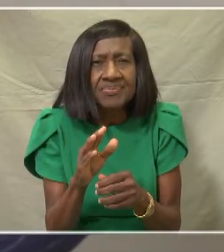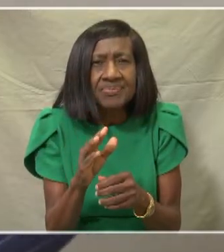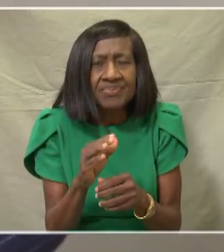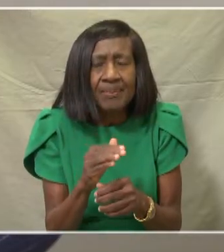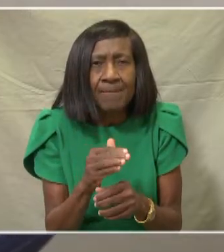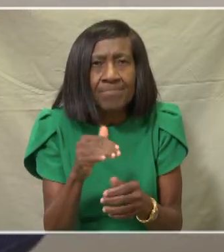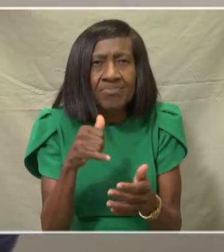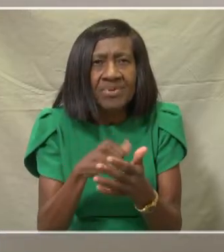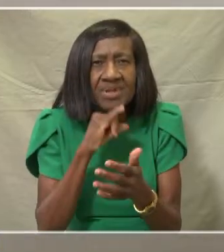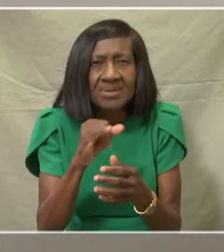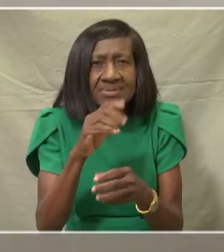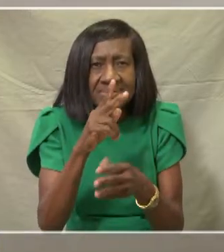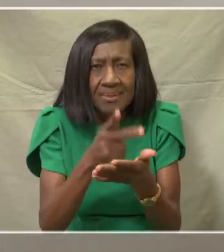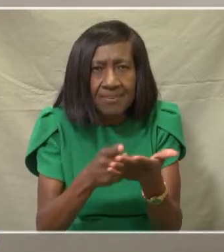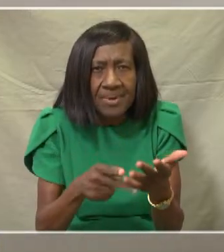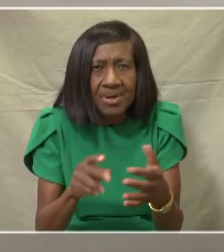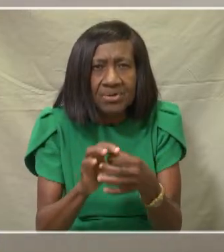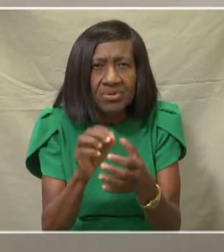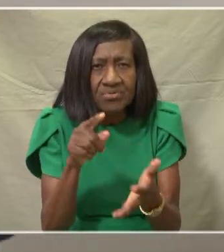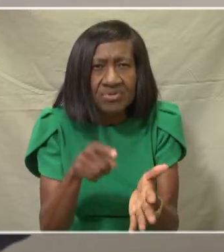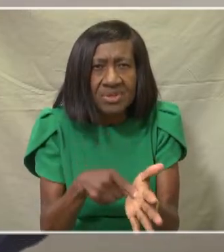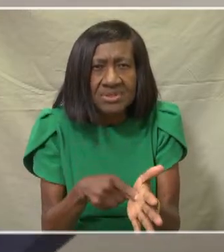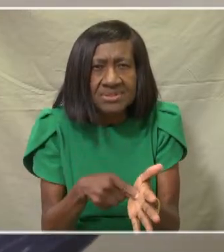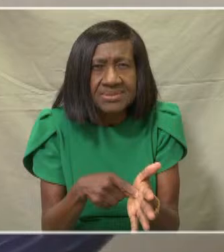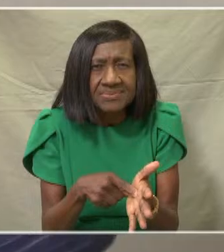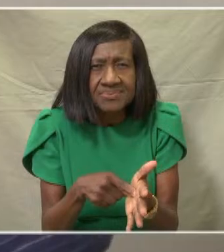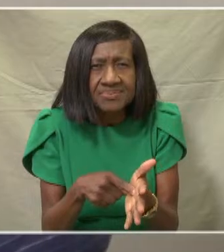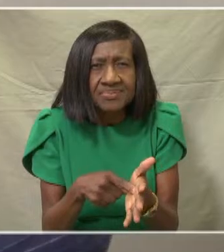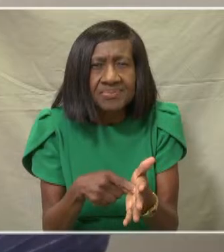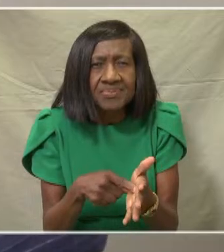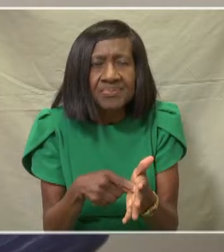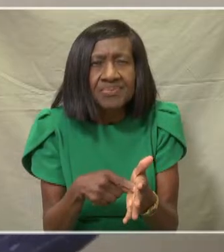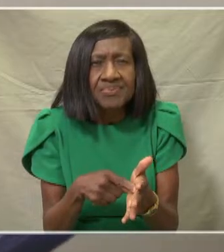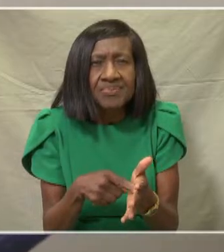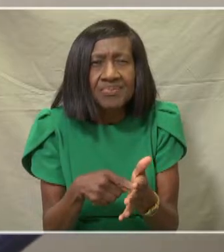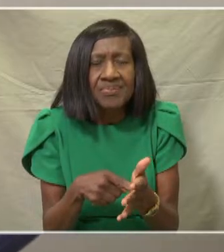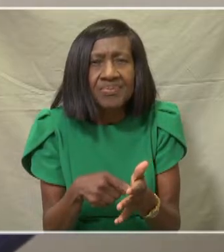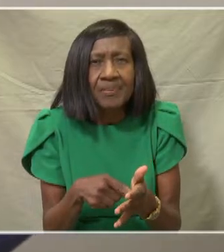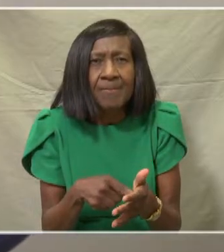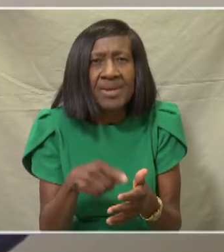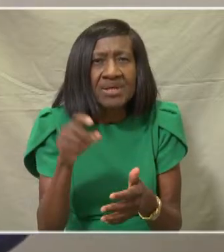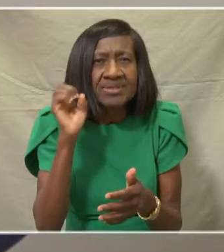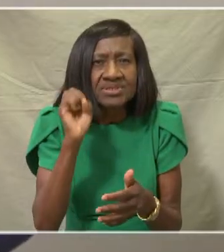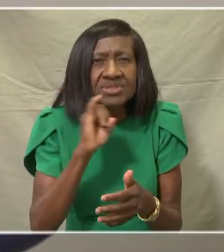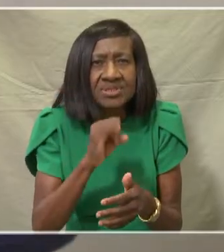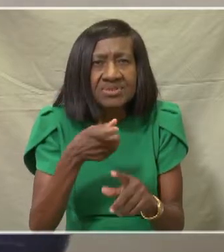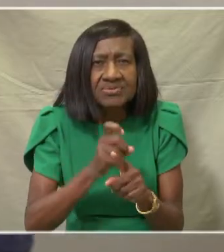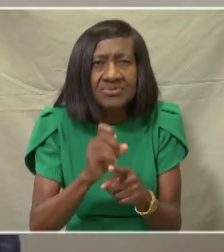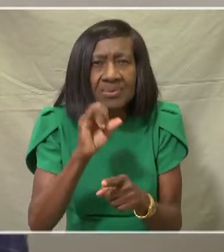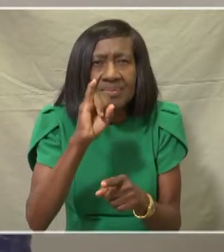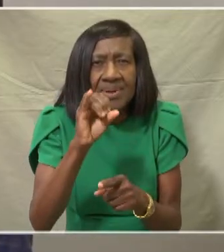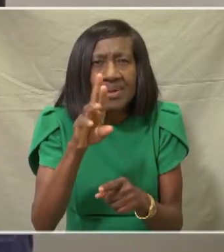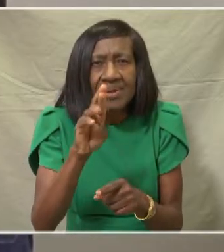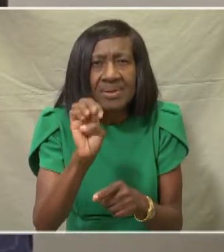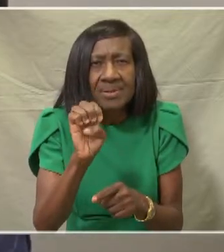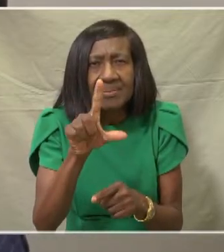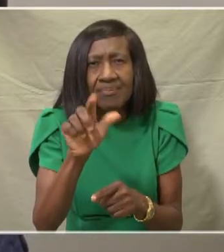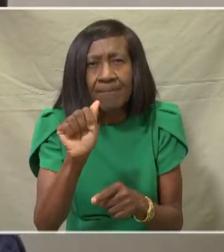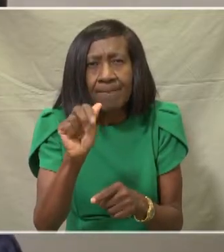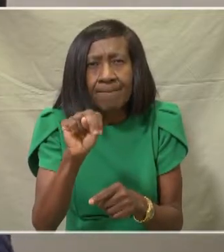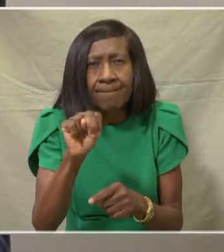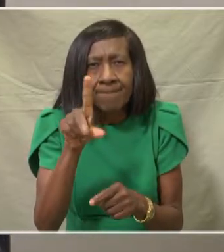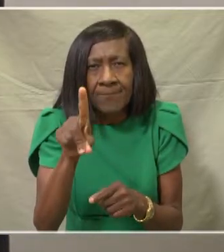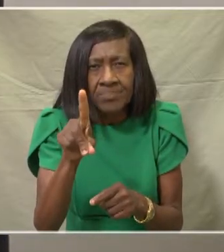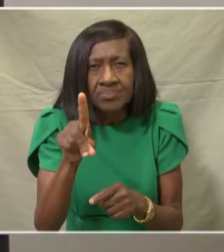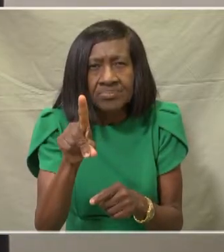part of this. So, as Rob already mentioned, I'm from Ireland, but our work isn't that I'm going to come